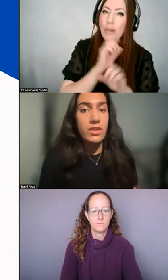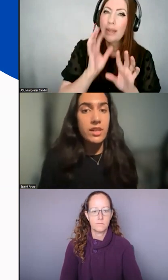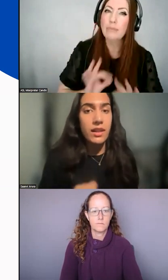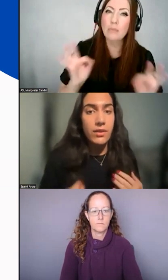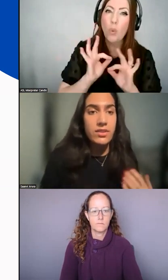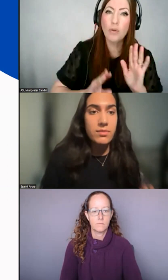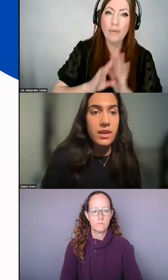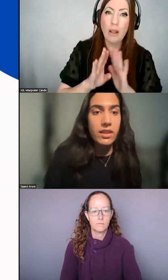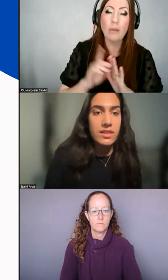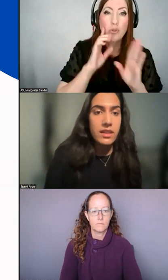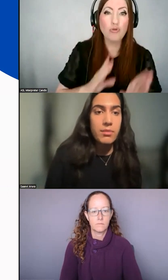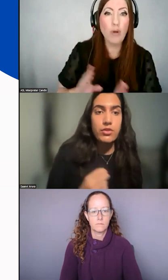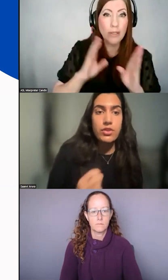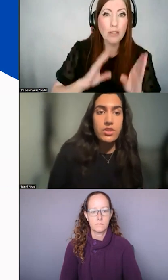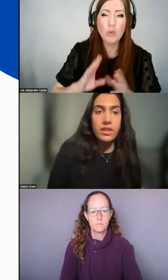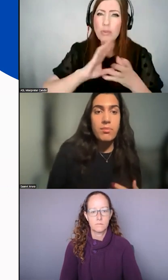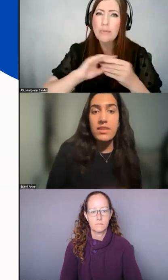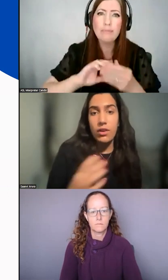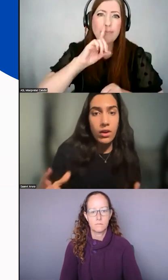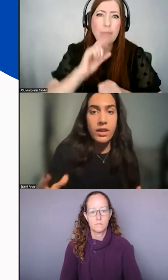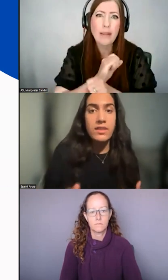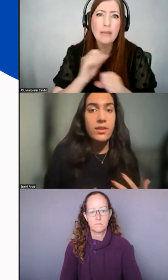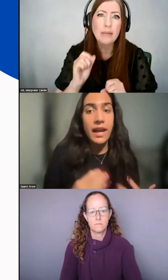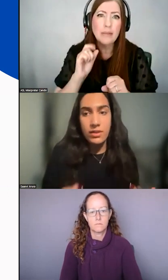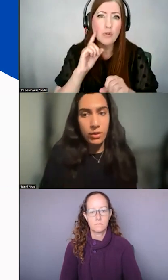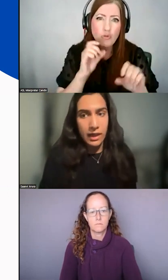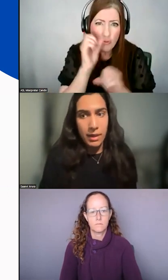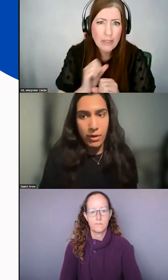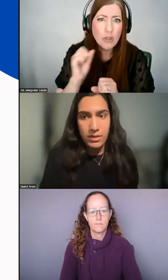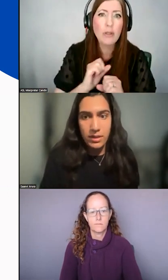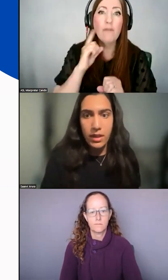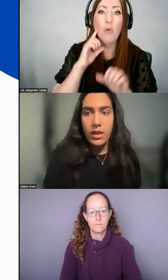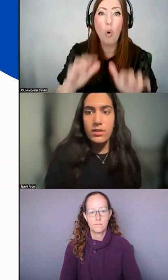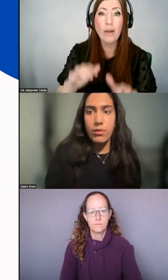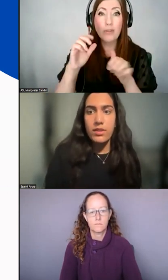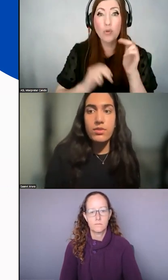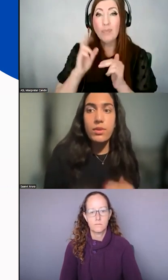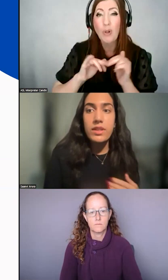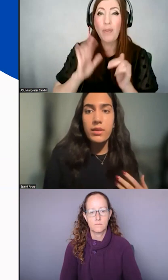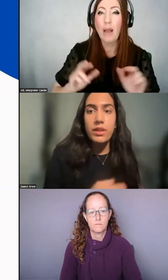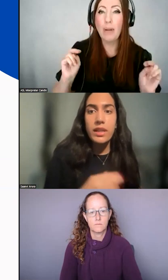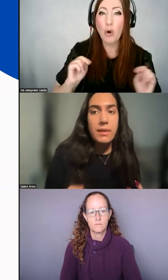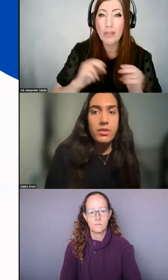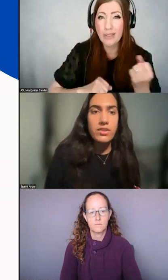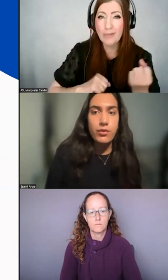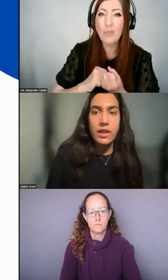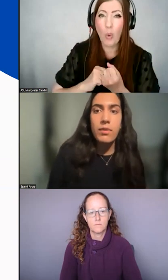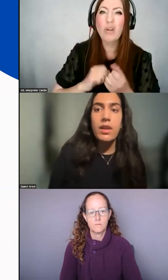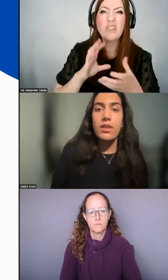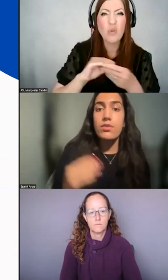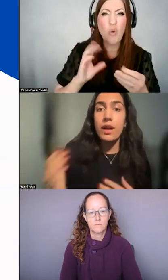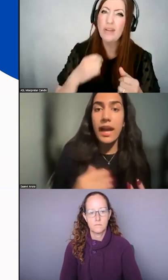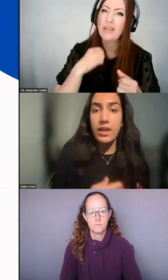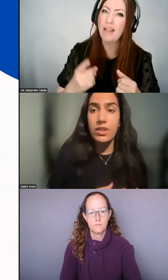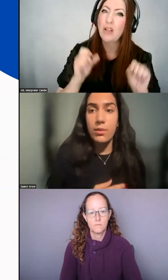a strategy that allowed us to speak authentically but strategically based on our audience to actually build that bipartisan support. So storytelling really enabled us to frame